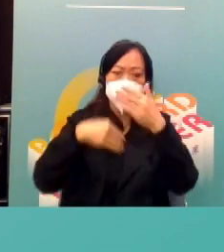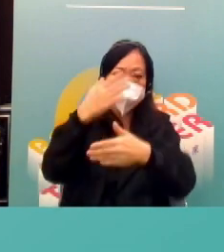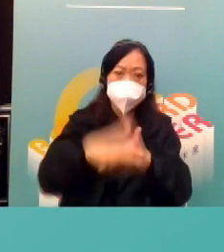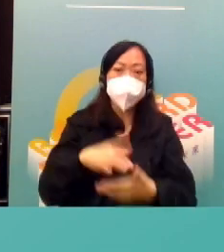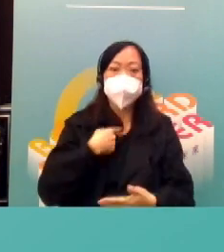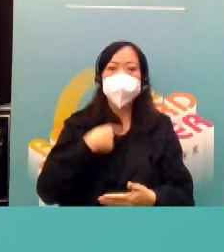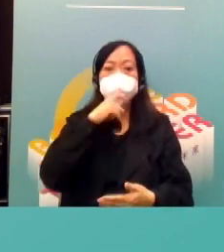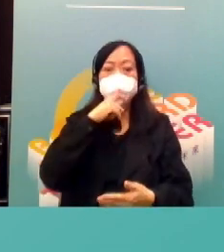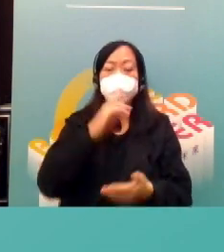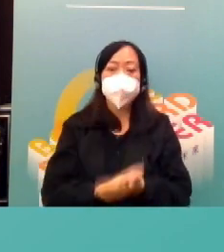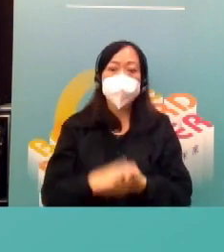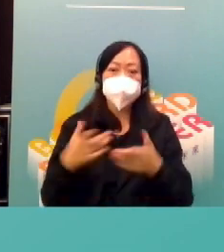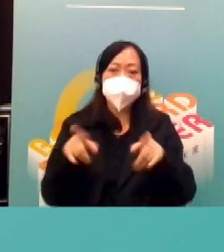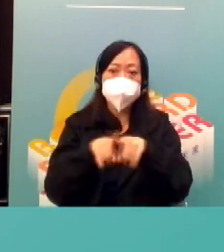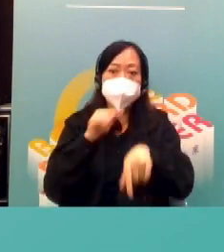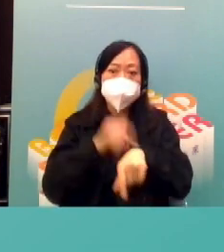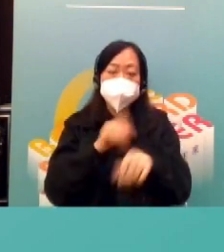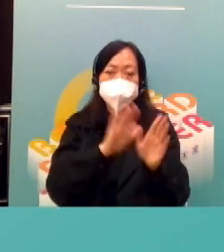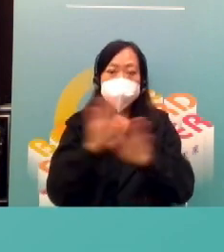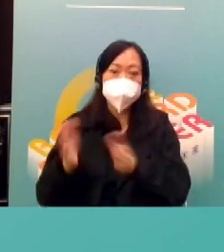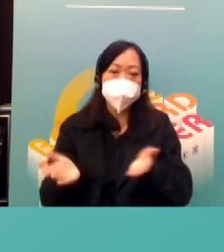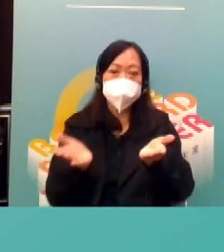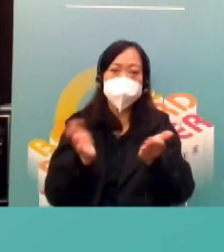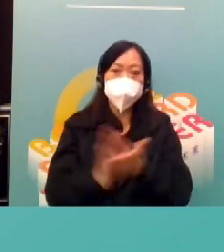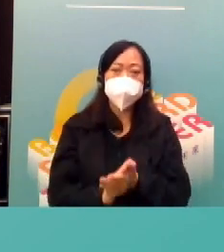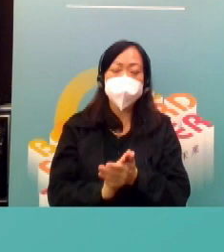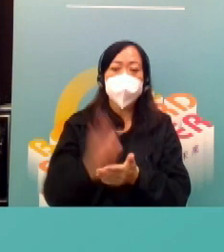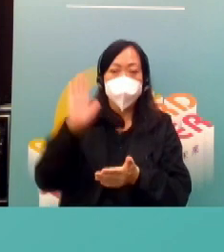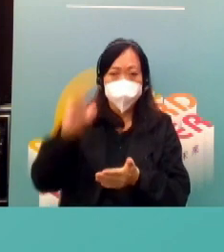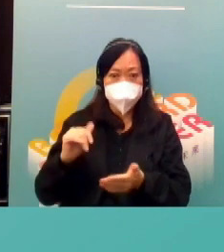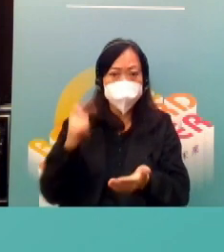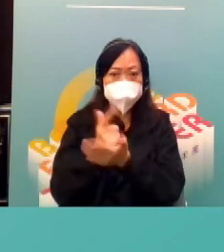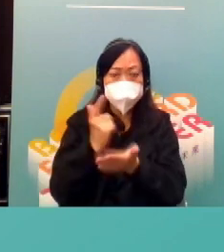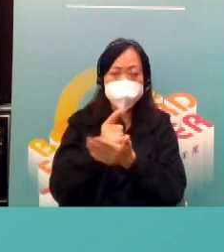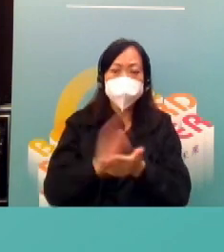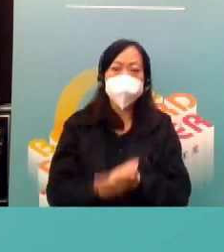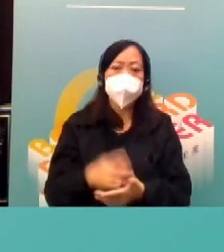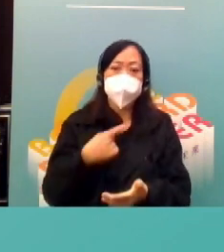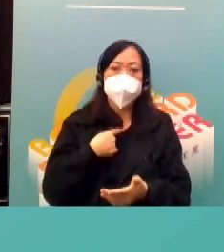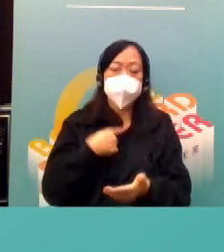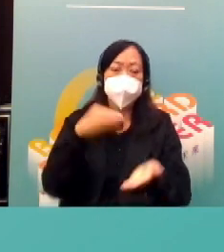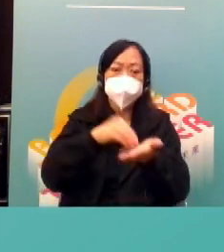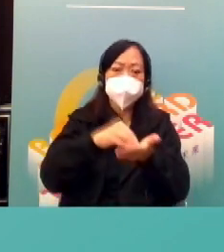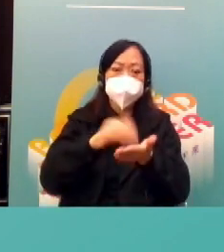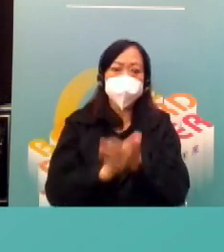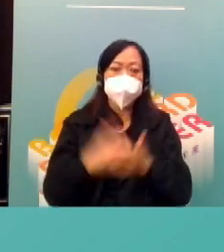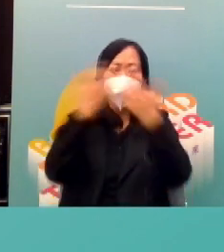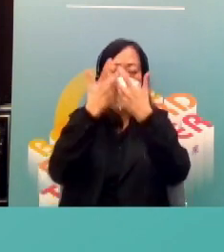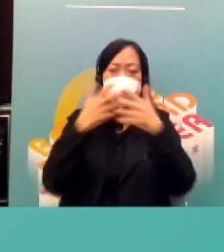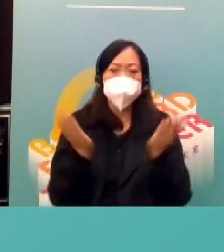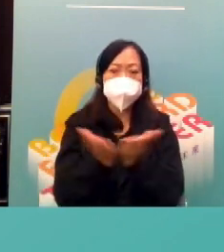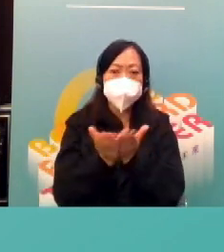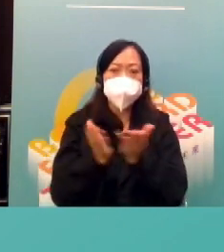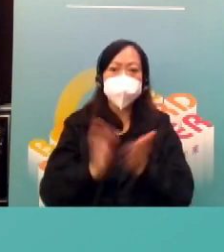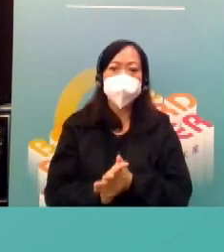is one of the advantages of outcomes-based contracts, and being able to have data early on in the life of a project to help course correct or